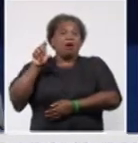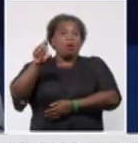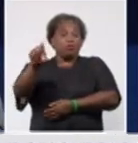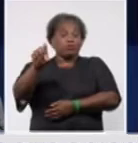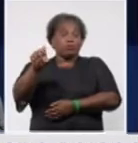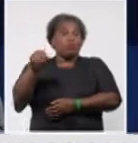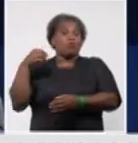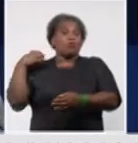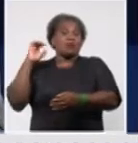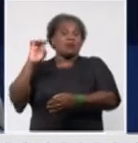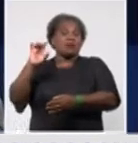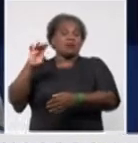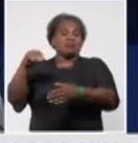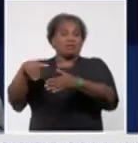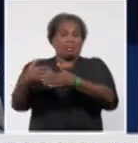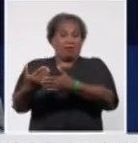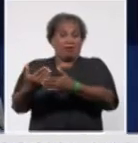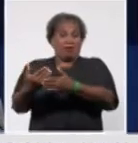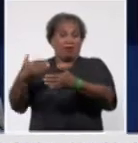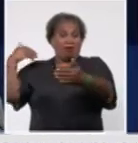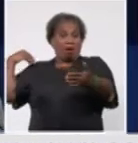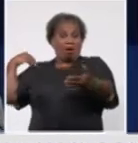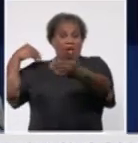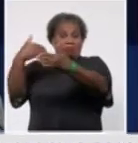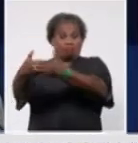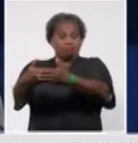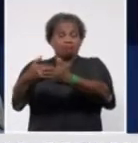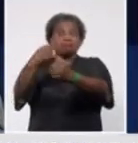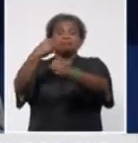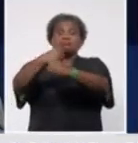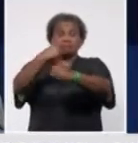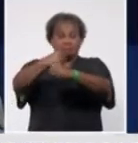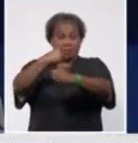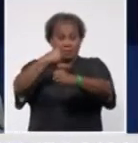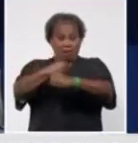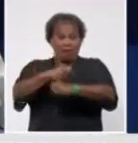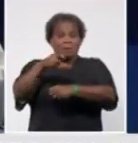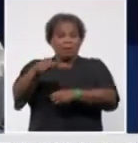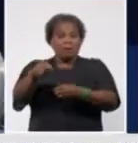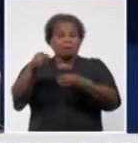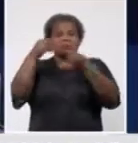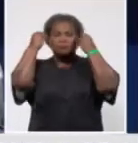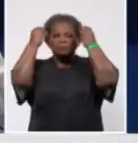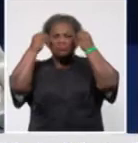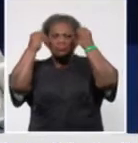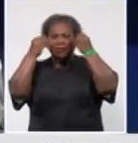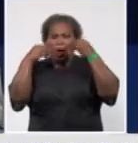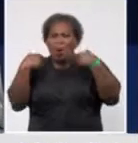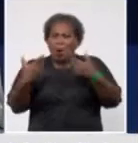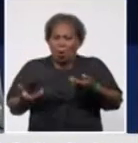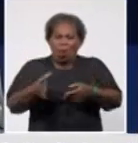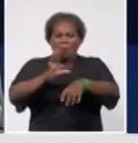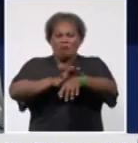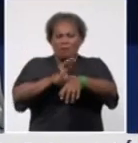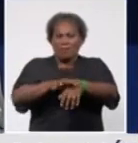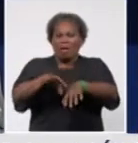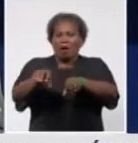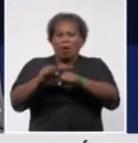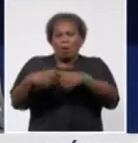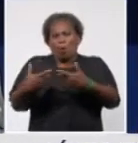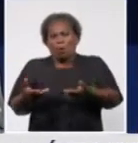of infection in 52 cases reported over the last 15 days is still being investigated.